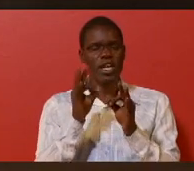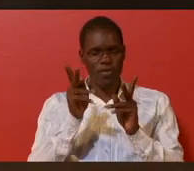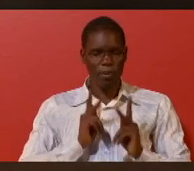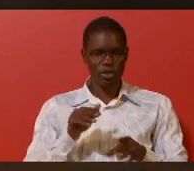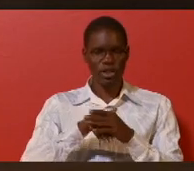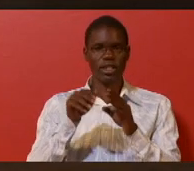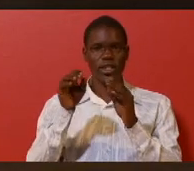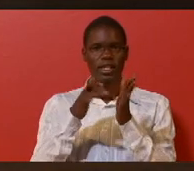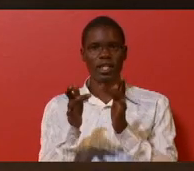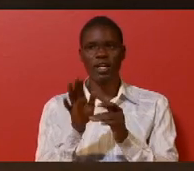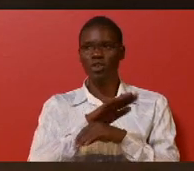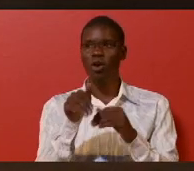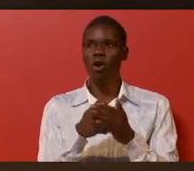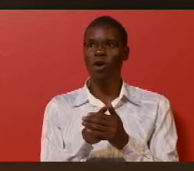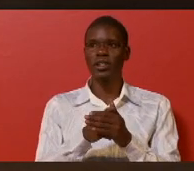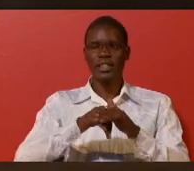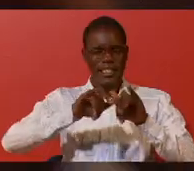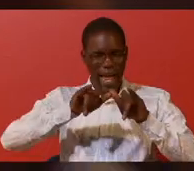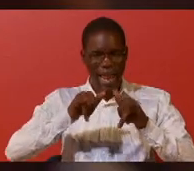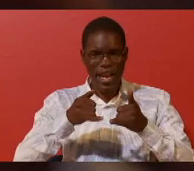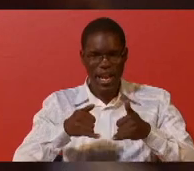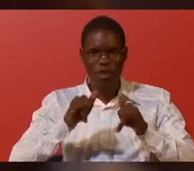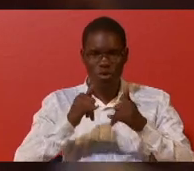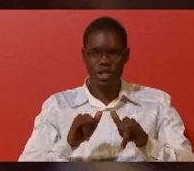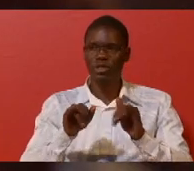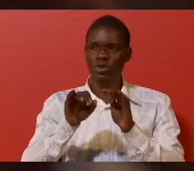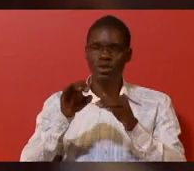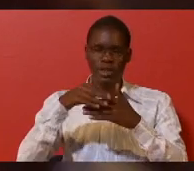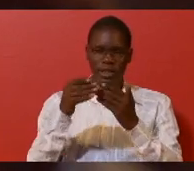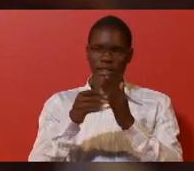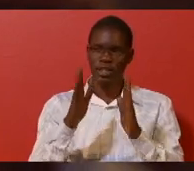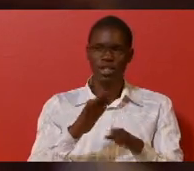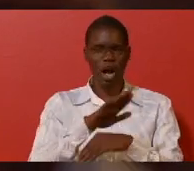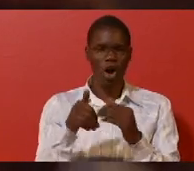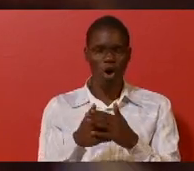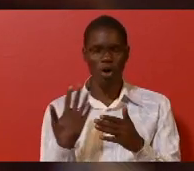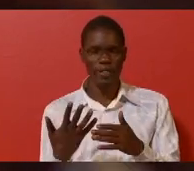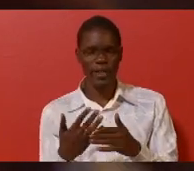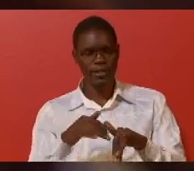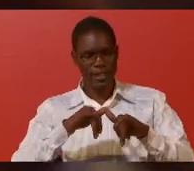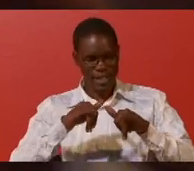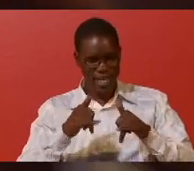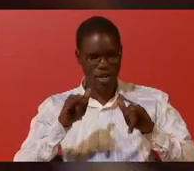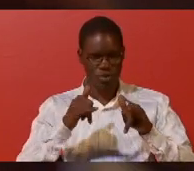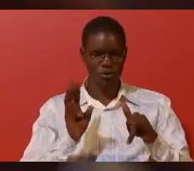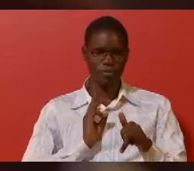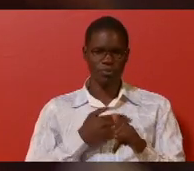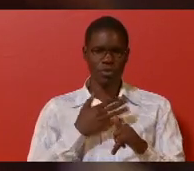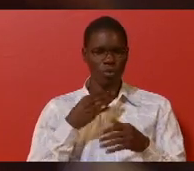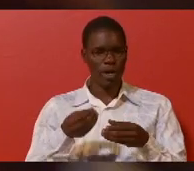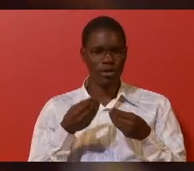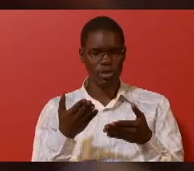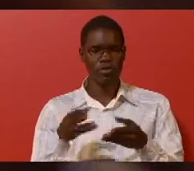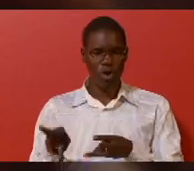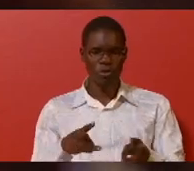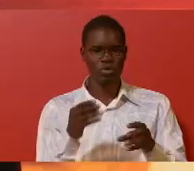creature. All things are passed away. Behold, all things are become new. And for many of you here tonight, we're going to give you the opportunity to